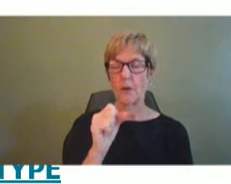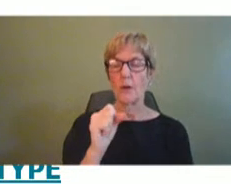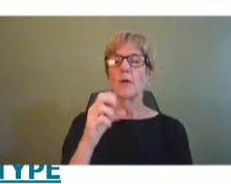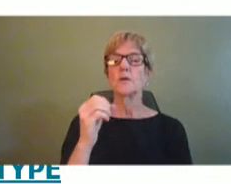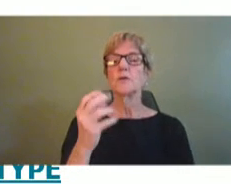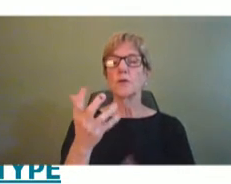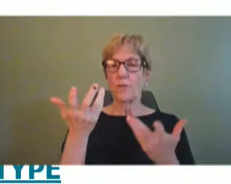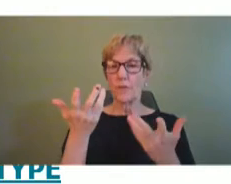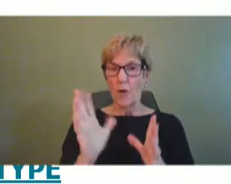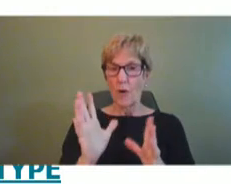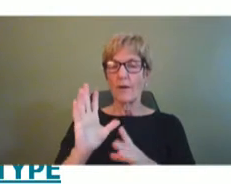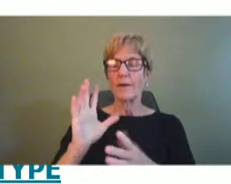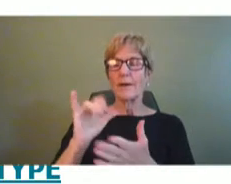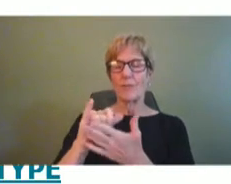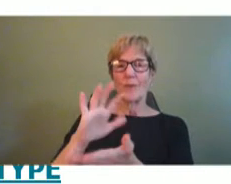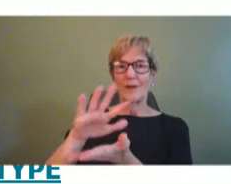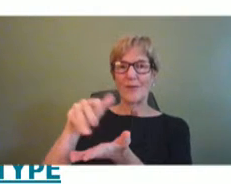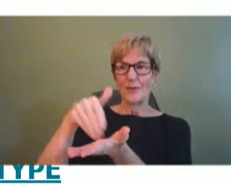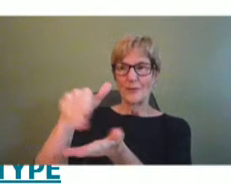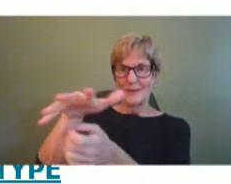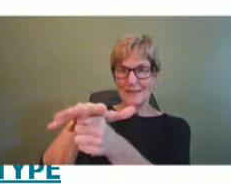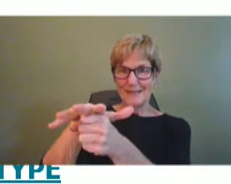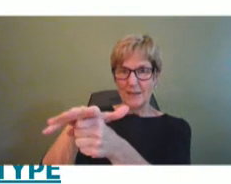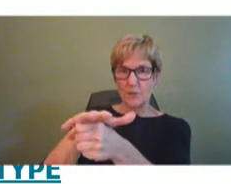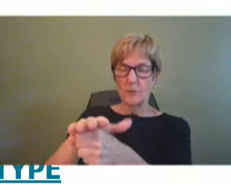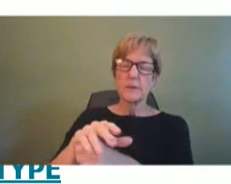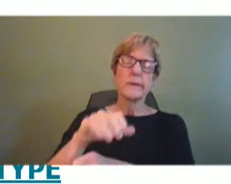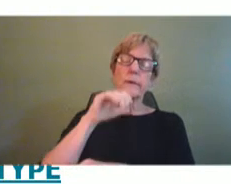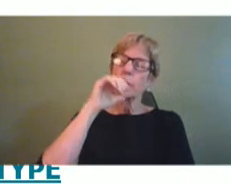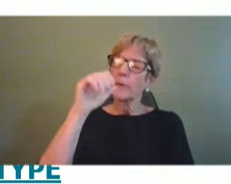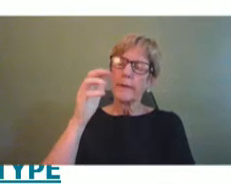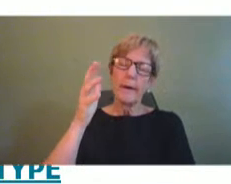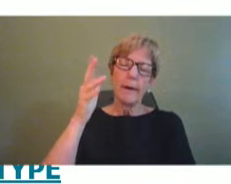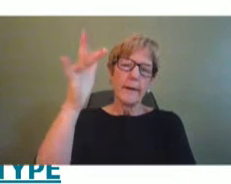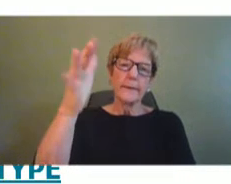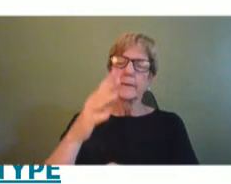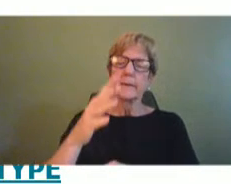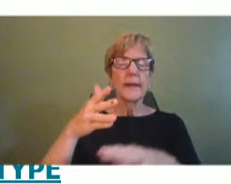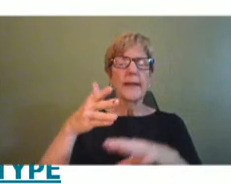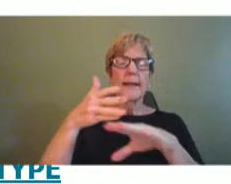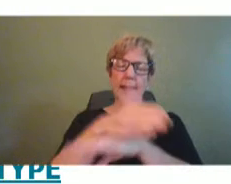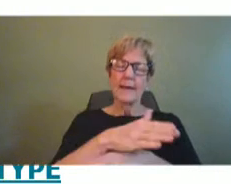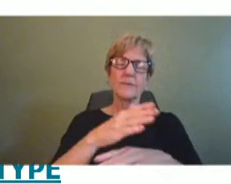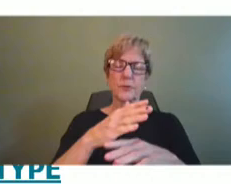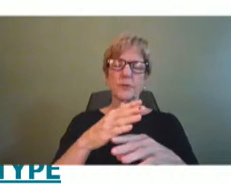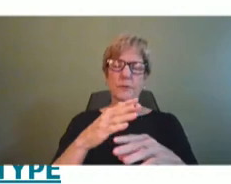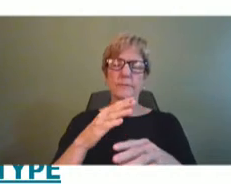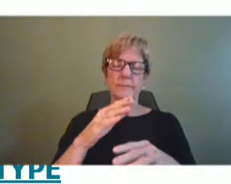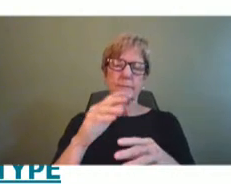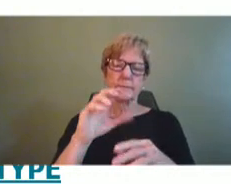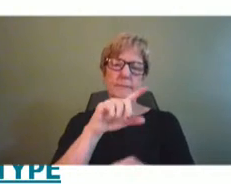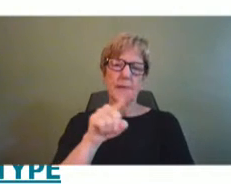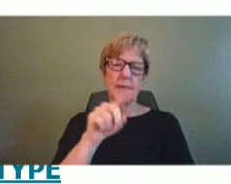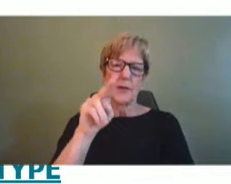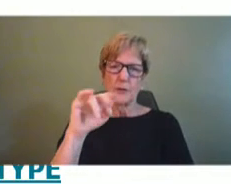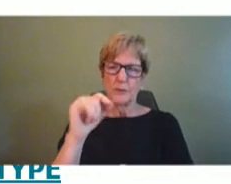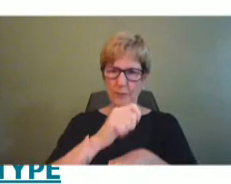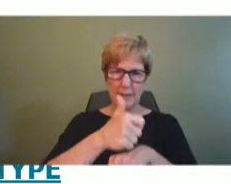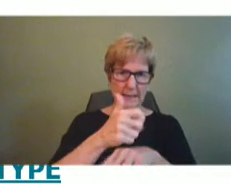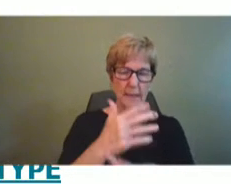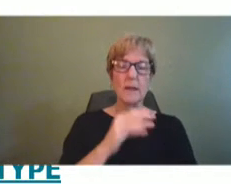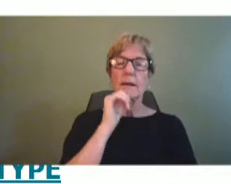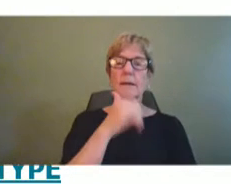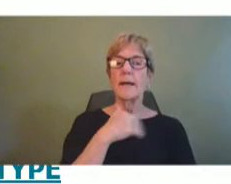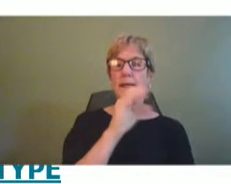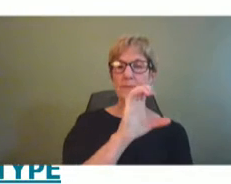centers you probably will not in the long term after line zoning have the CG zoning districts you'll